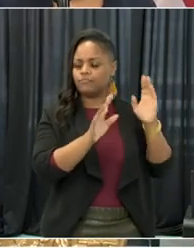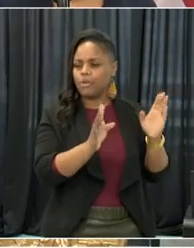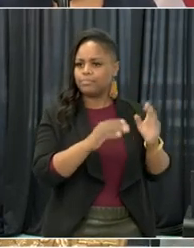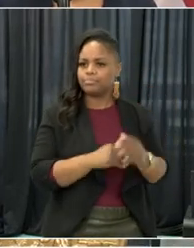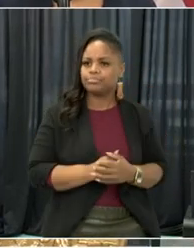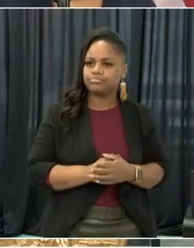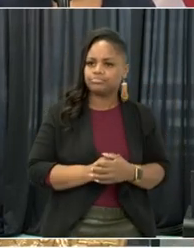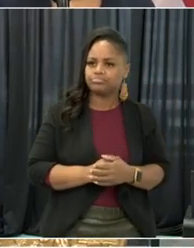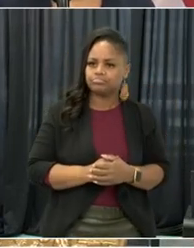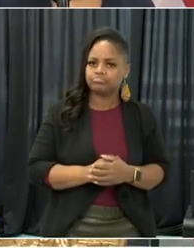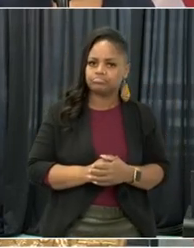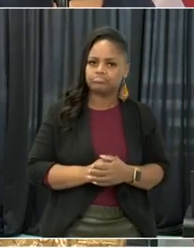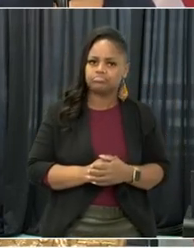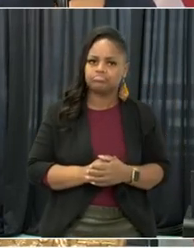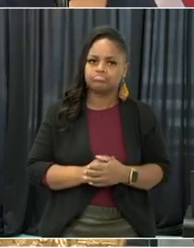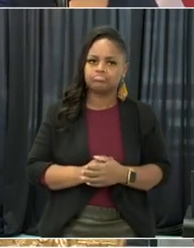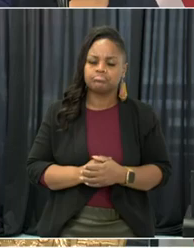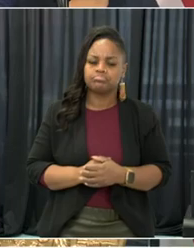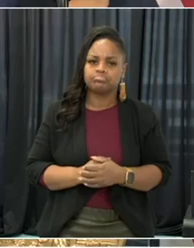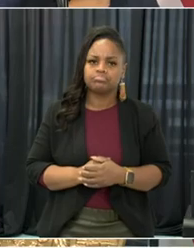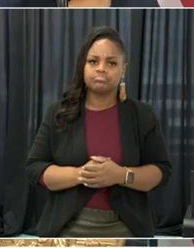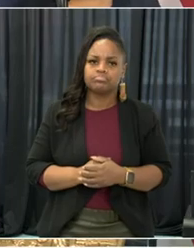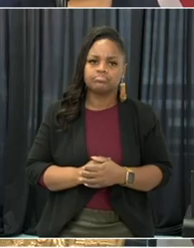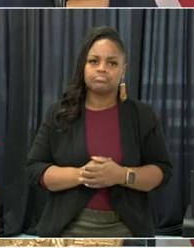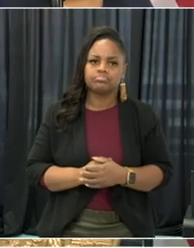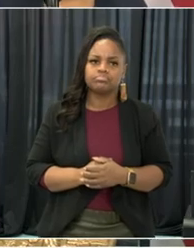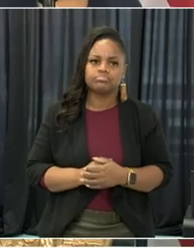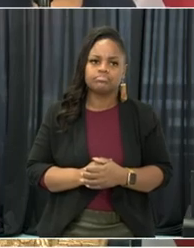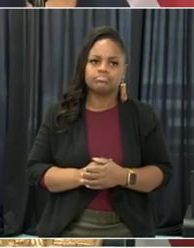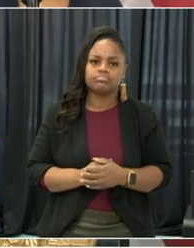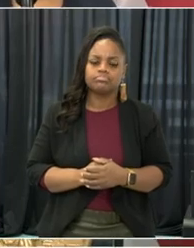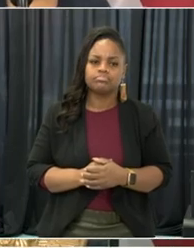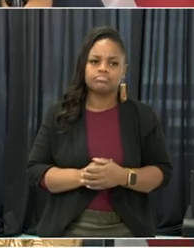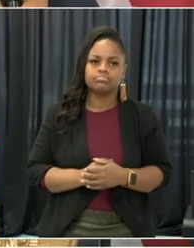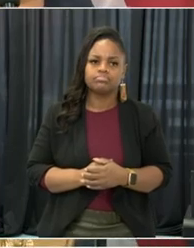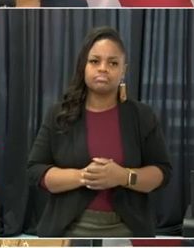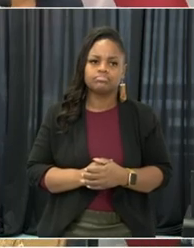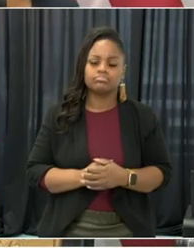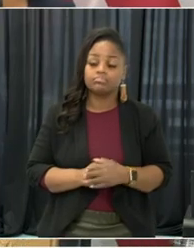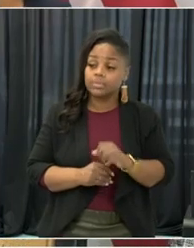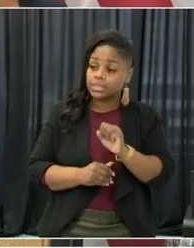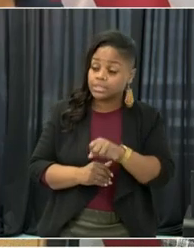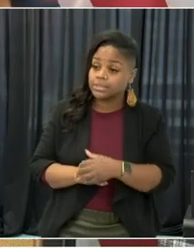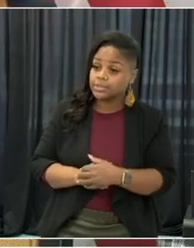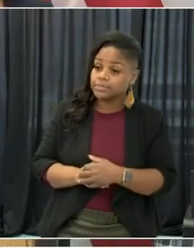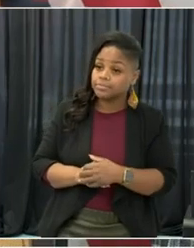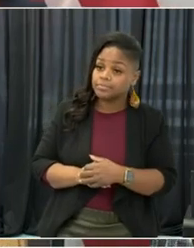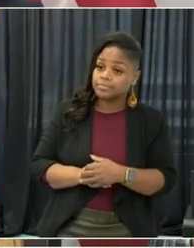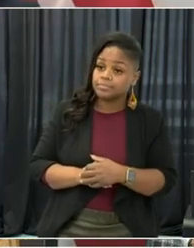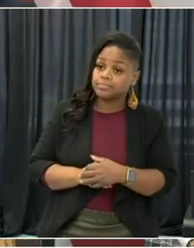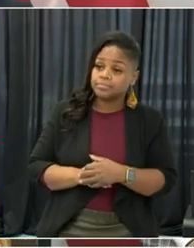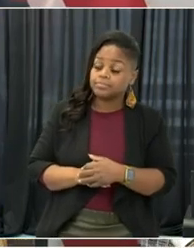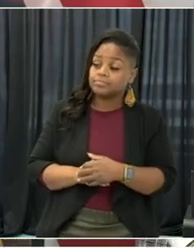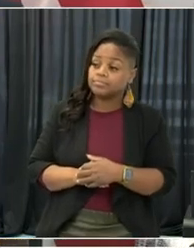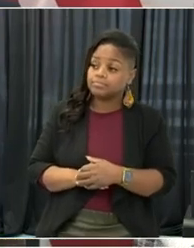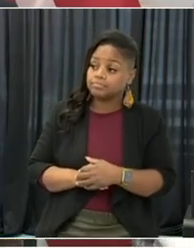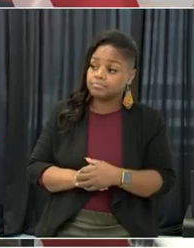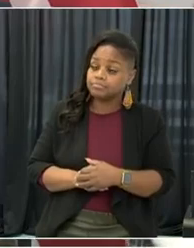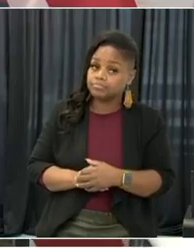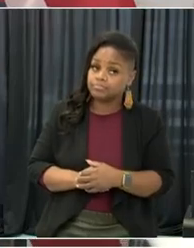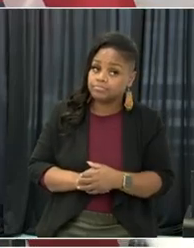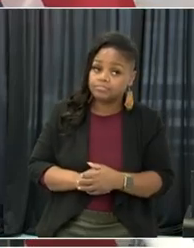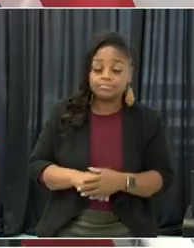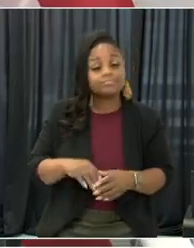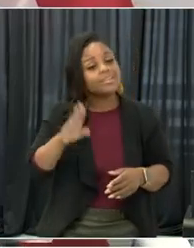as I mentioned. Yep. Yes. Hi there, Mayor Aisha Khan from